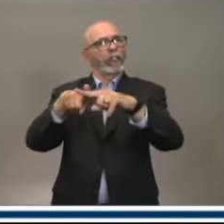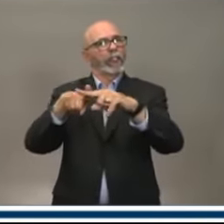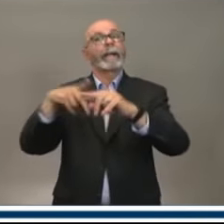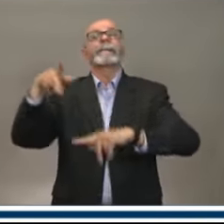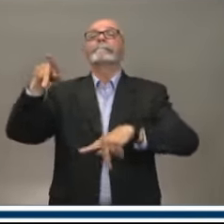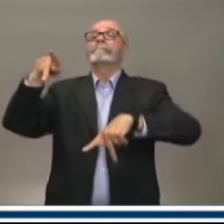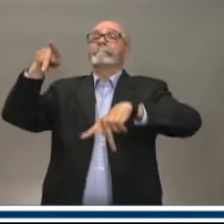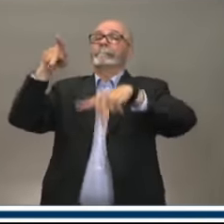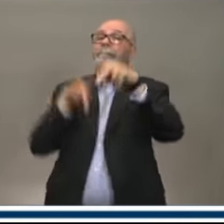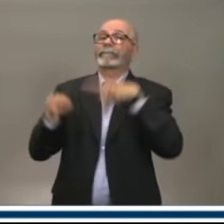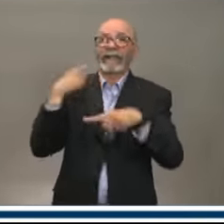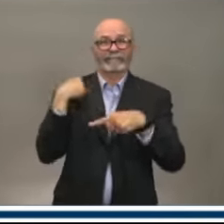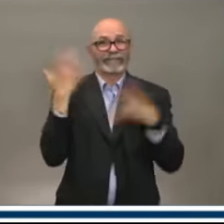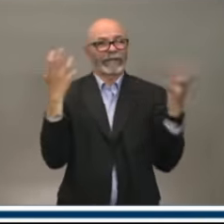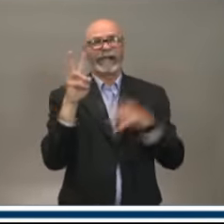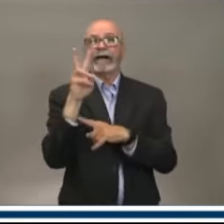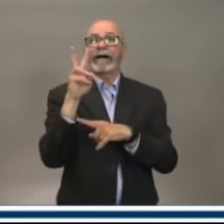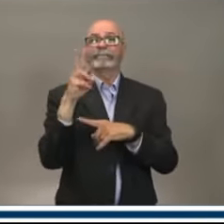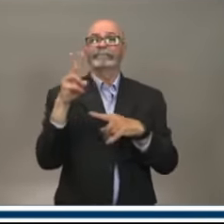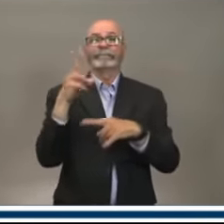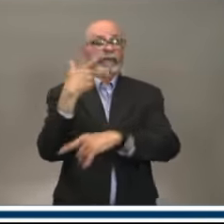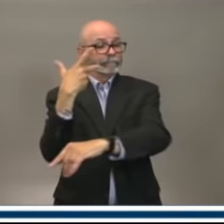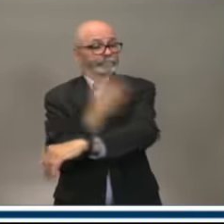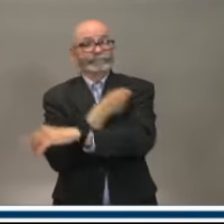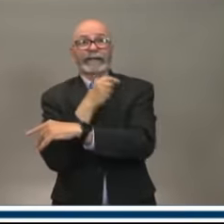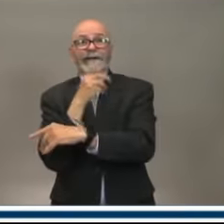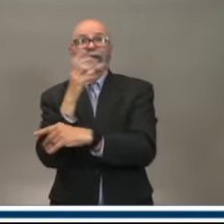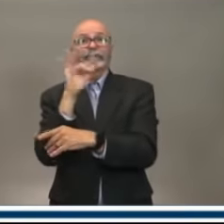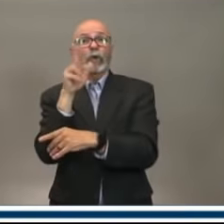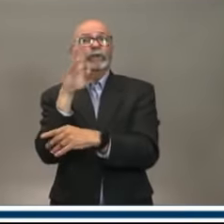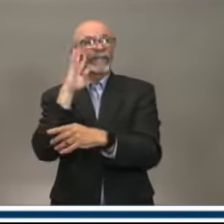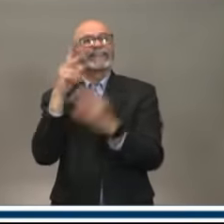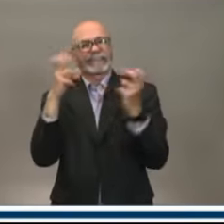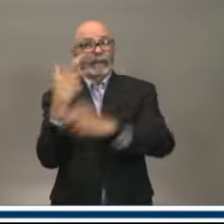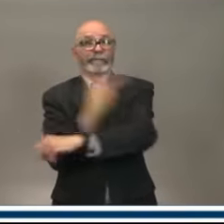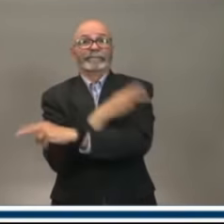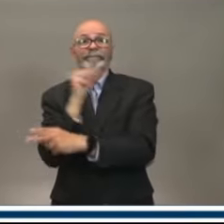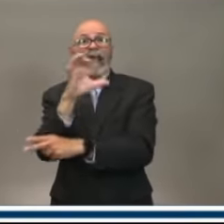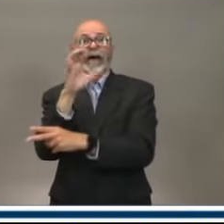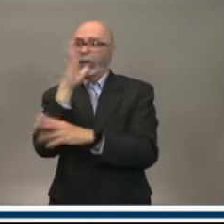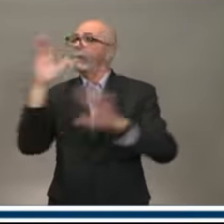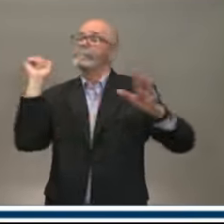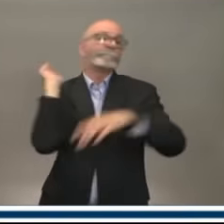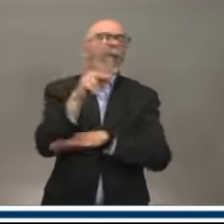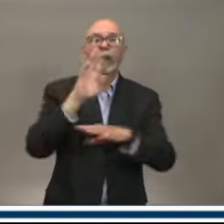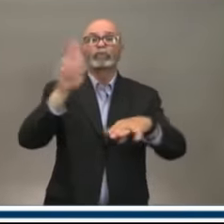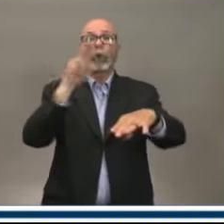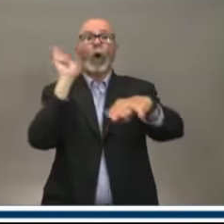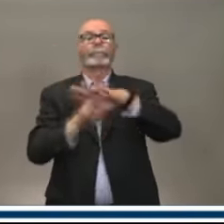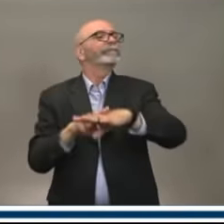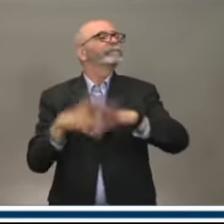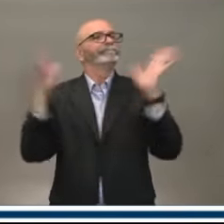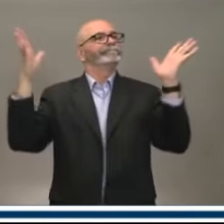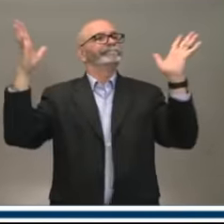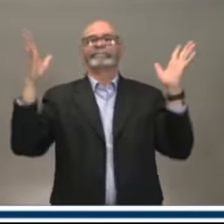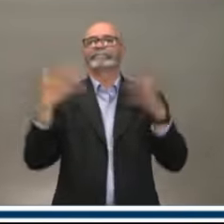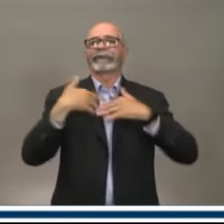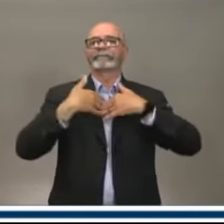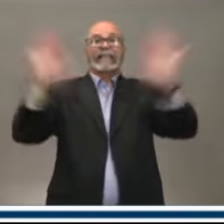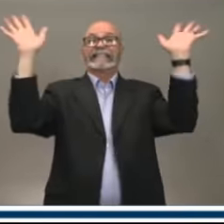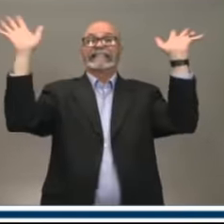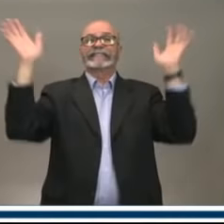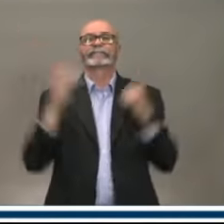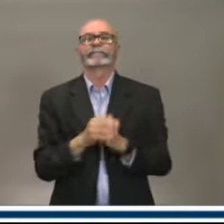vaccine available? Go ahead. So, phase 5 in the plan is really, and that national